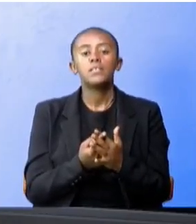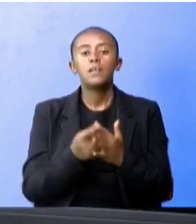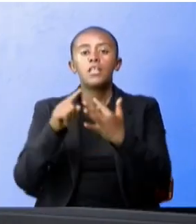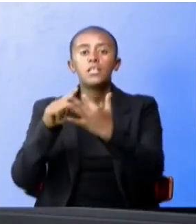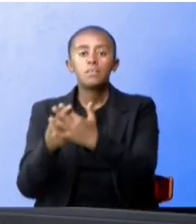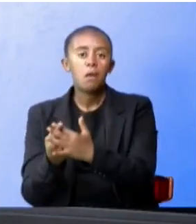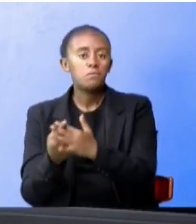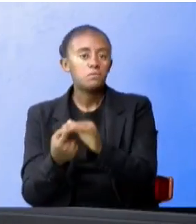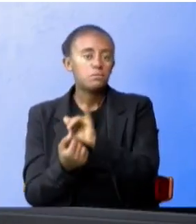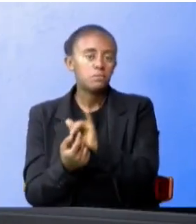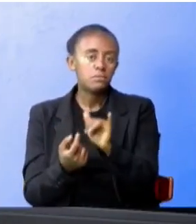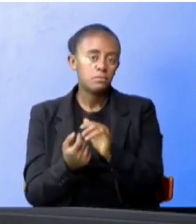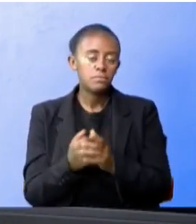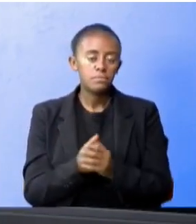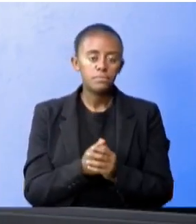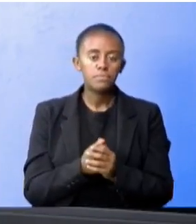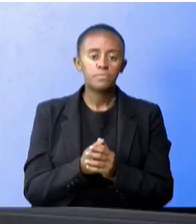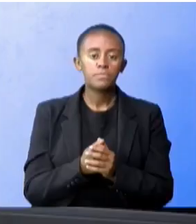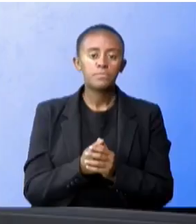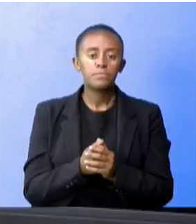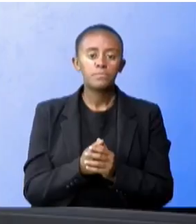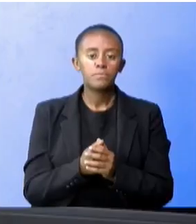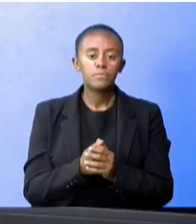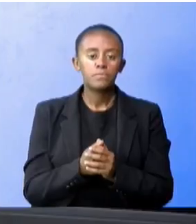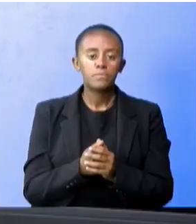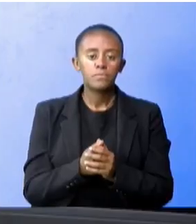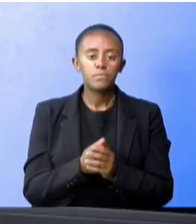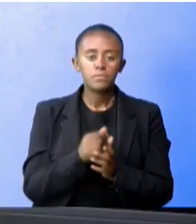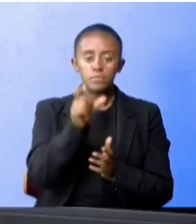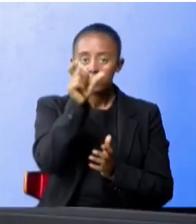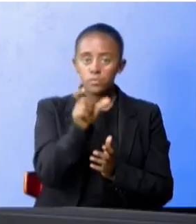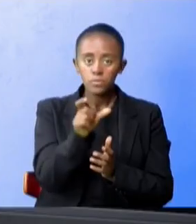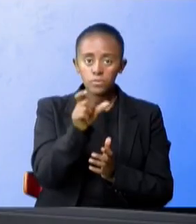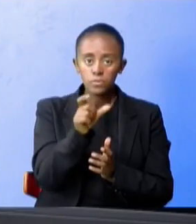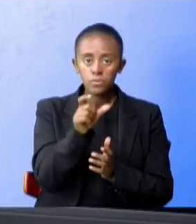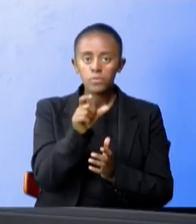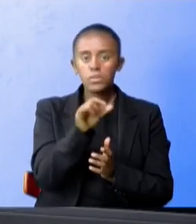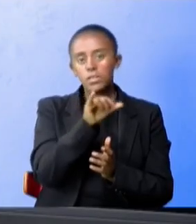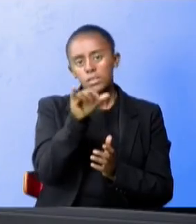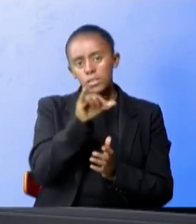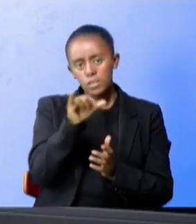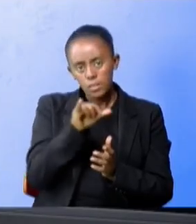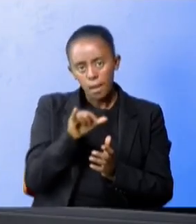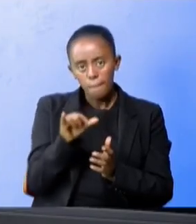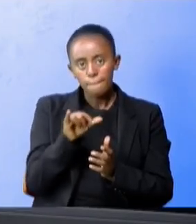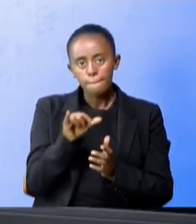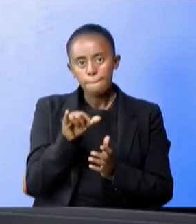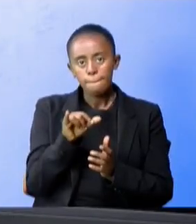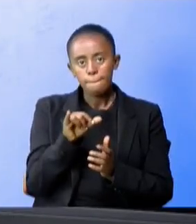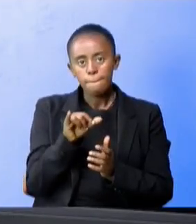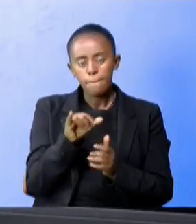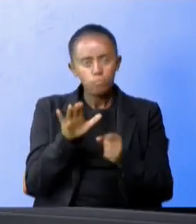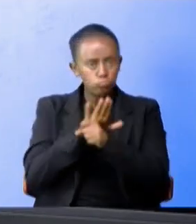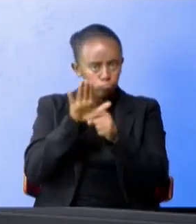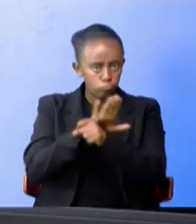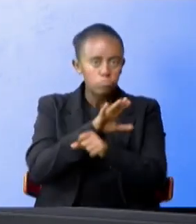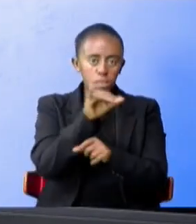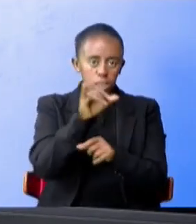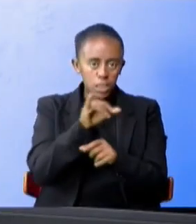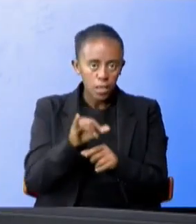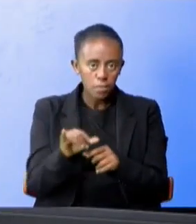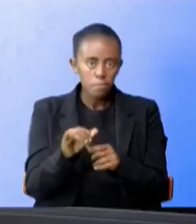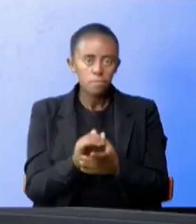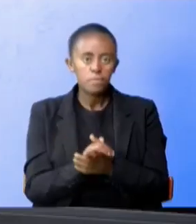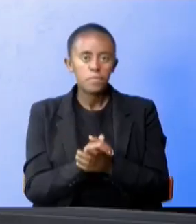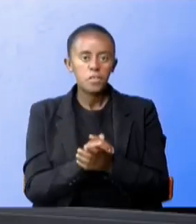start. As you see here, all of them have the same meaning. It doesn't have